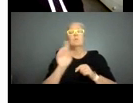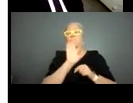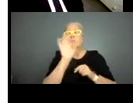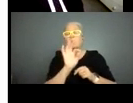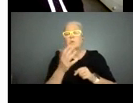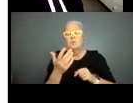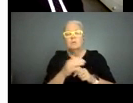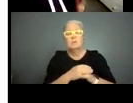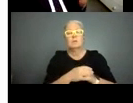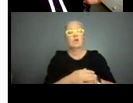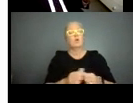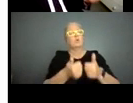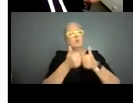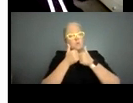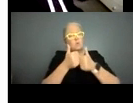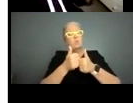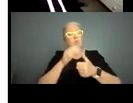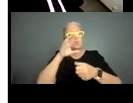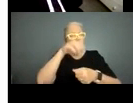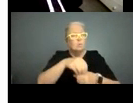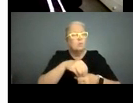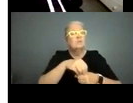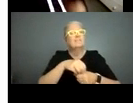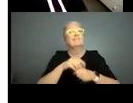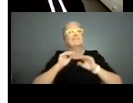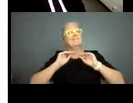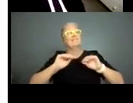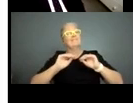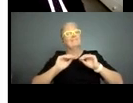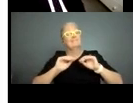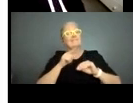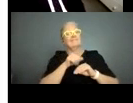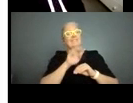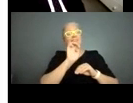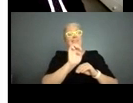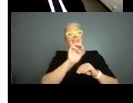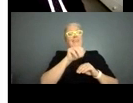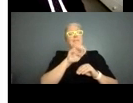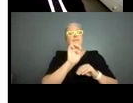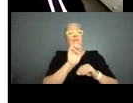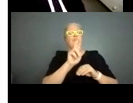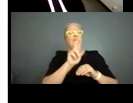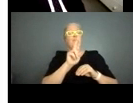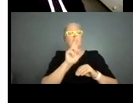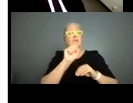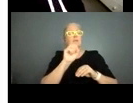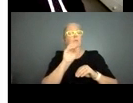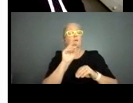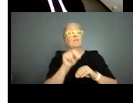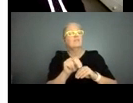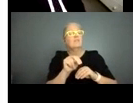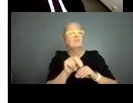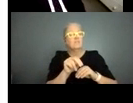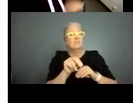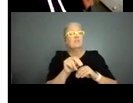good inclusive practice seen at Emerson's Green, what you've just seen in the last 6 minutes, be introduced into a school in a low or